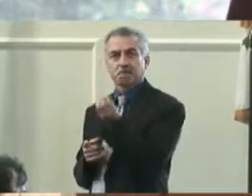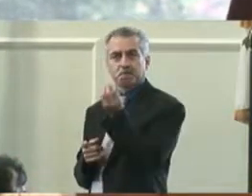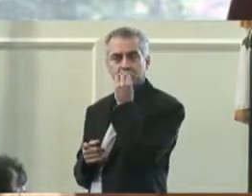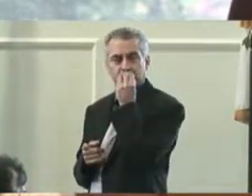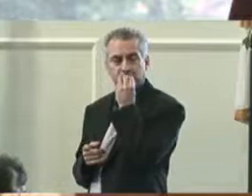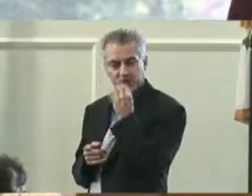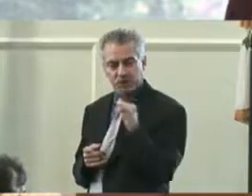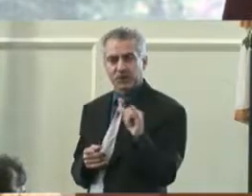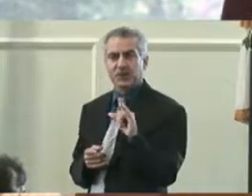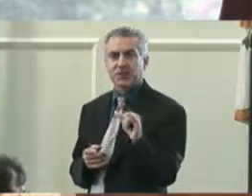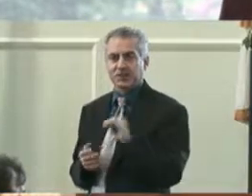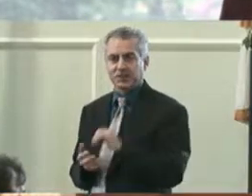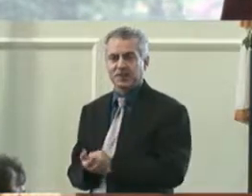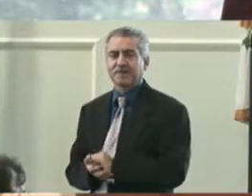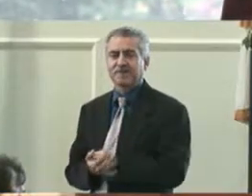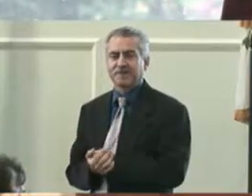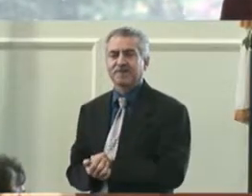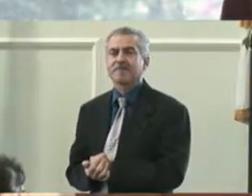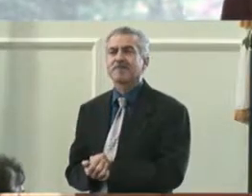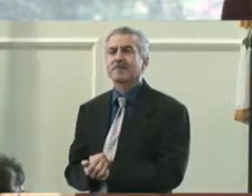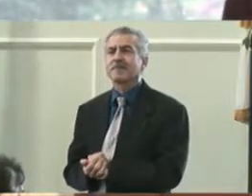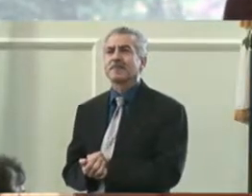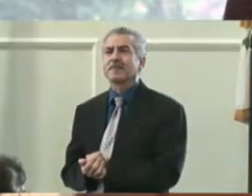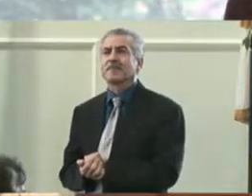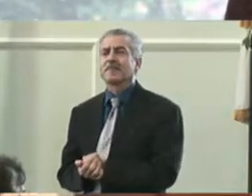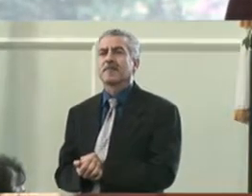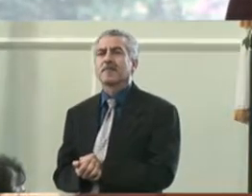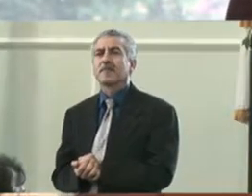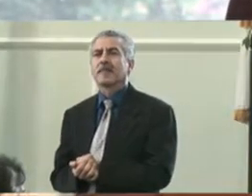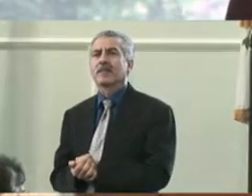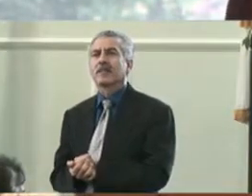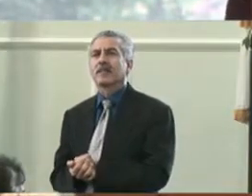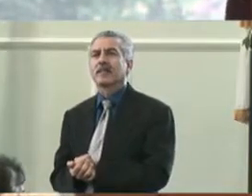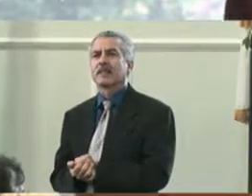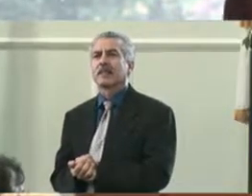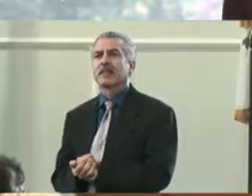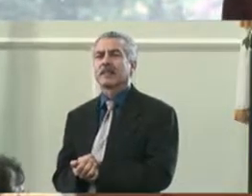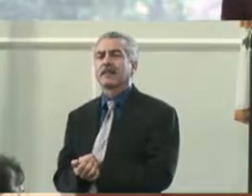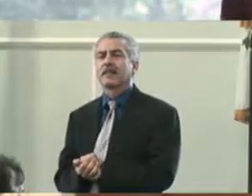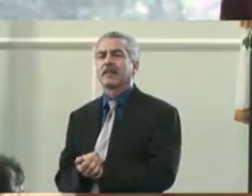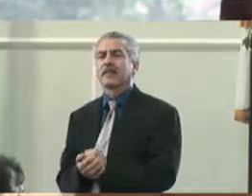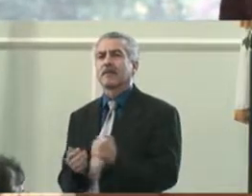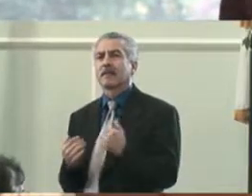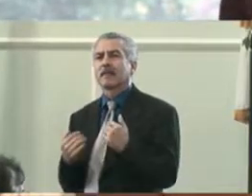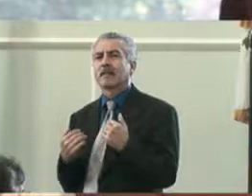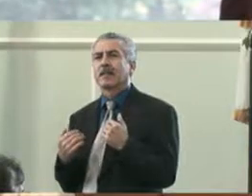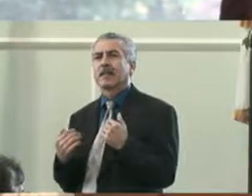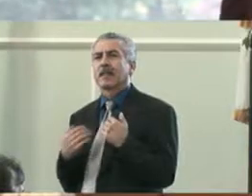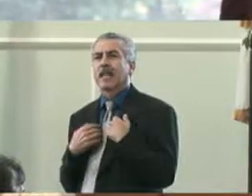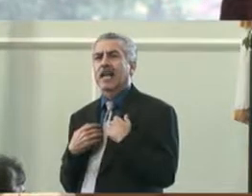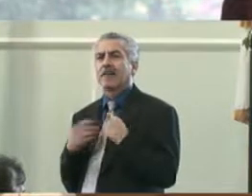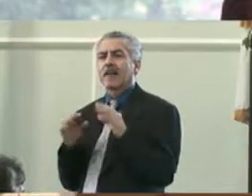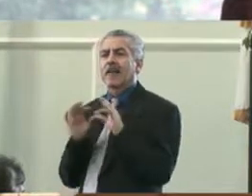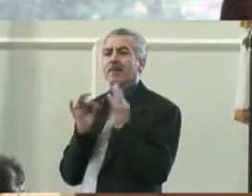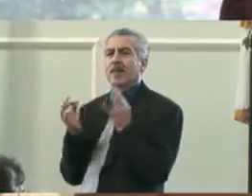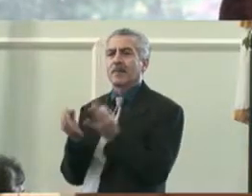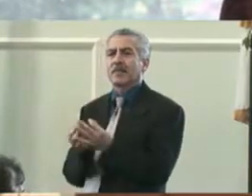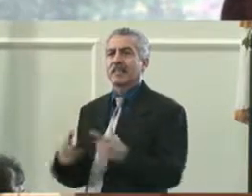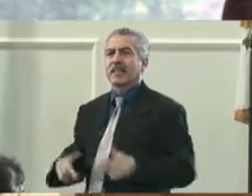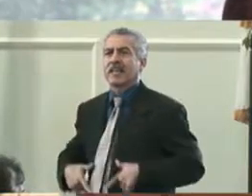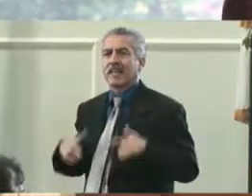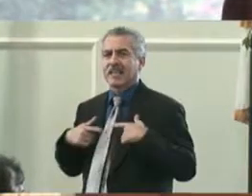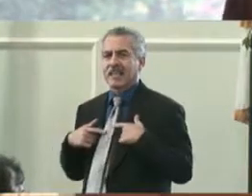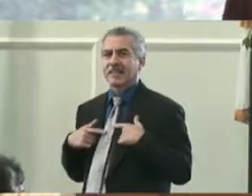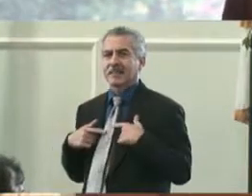service. Now, on the 28th, which is the following Sabbath, we are going to have our family life weekend. And so we'd